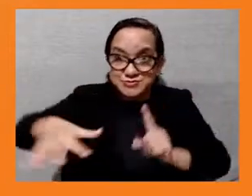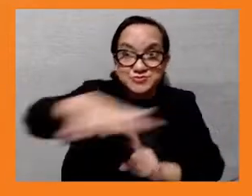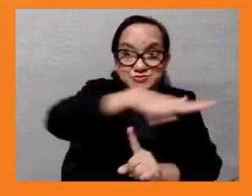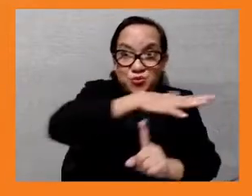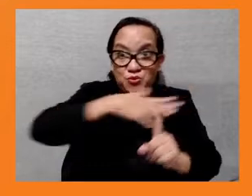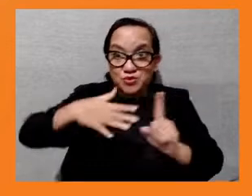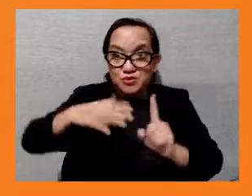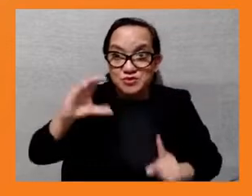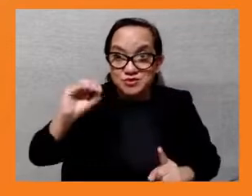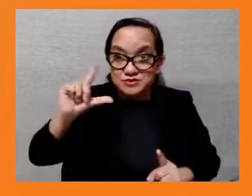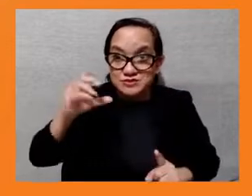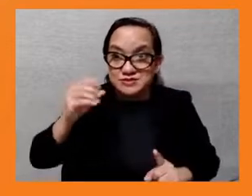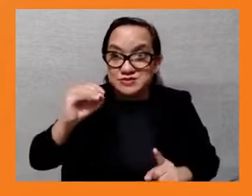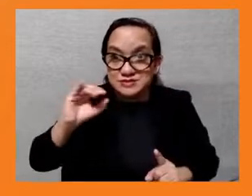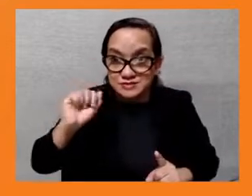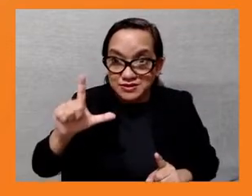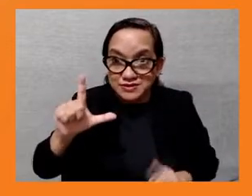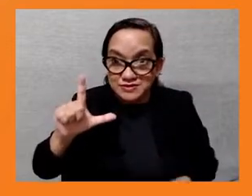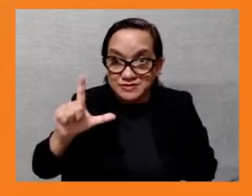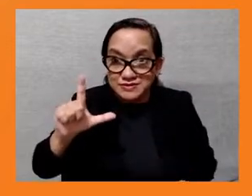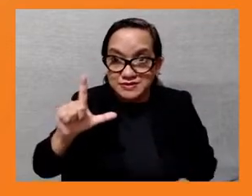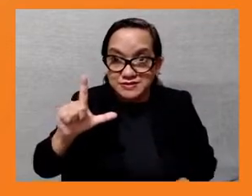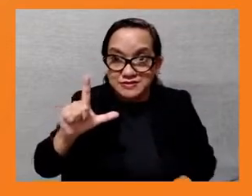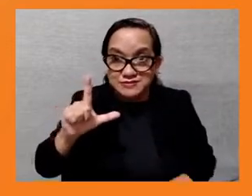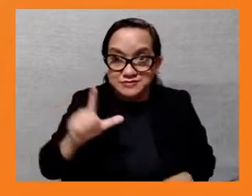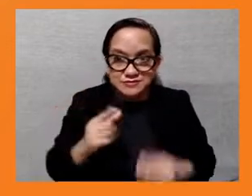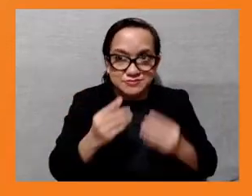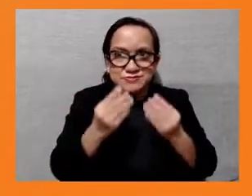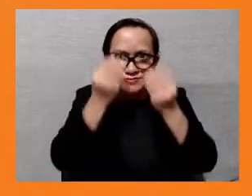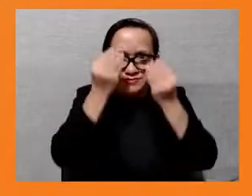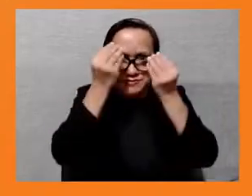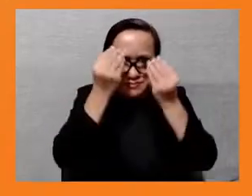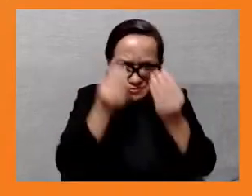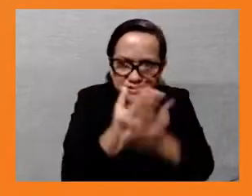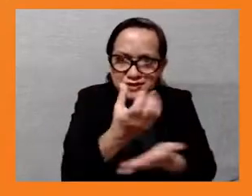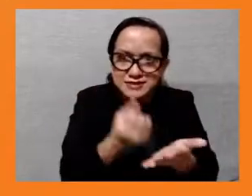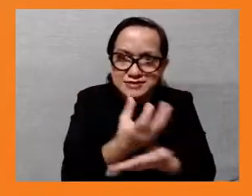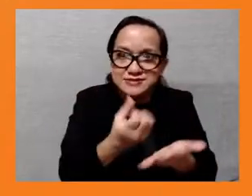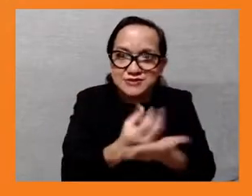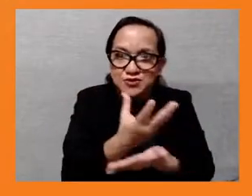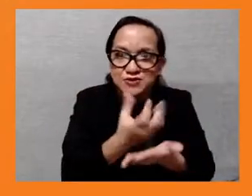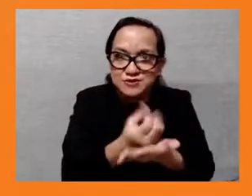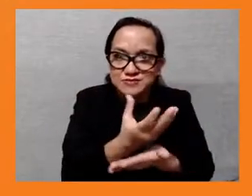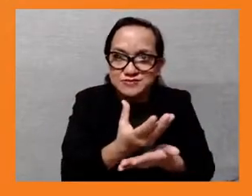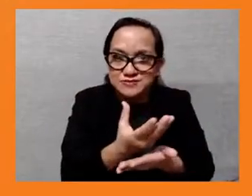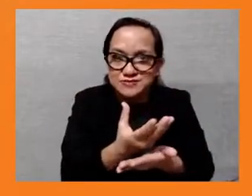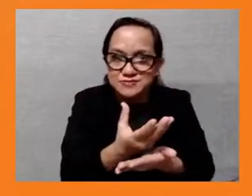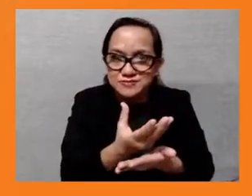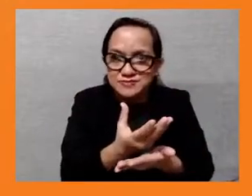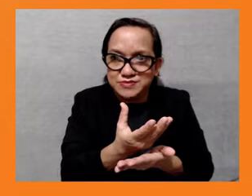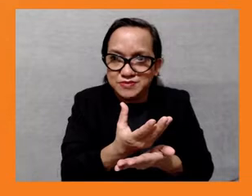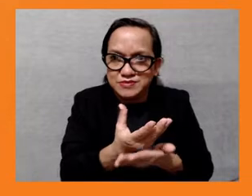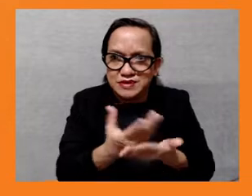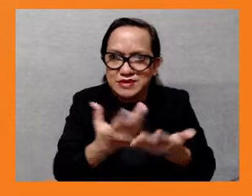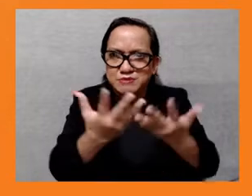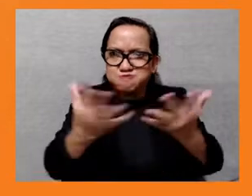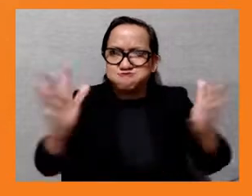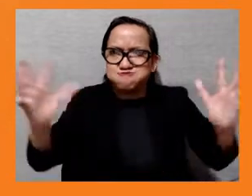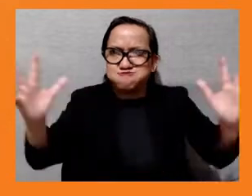But THL follows the national laws and do listed the untitled land, how the safeguard policy implement